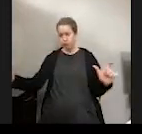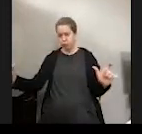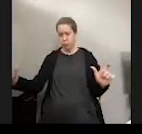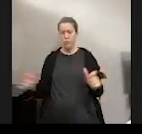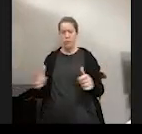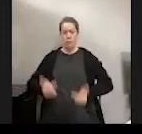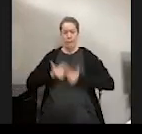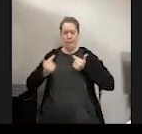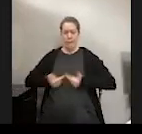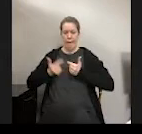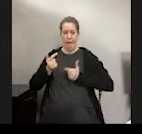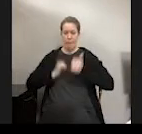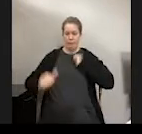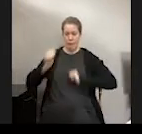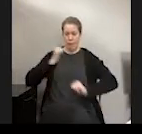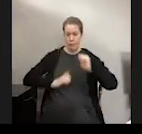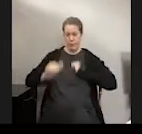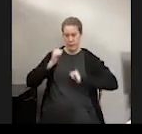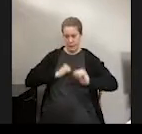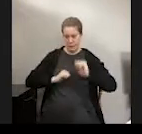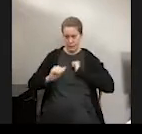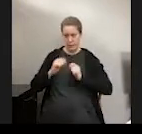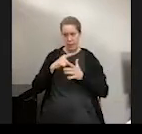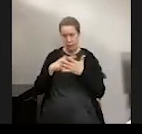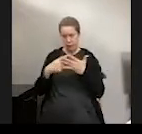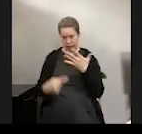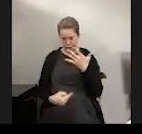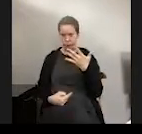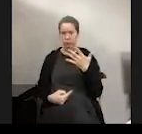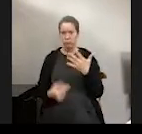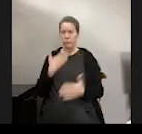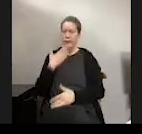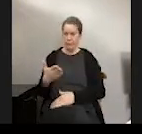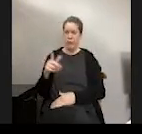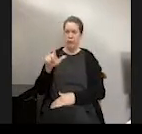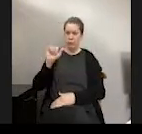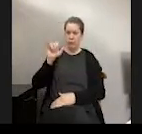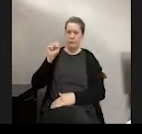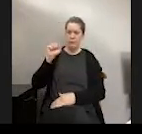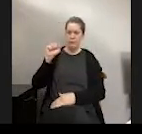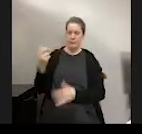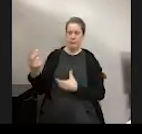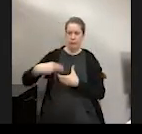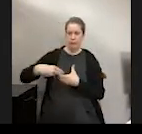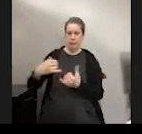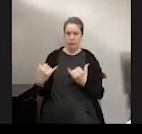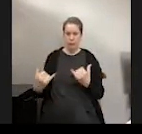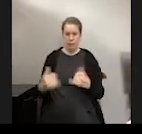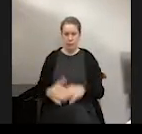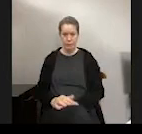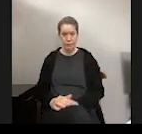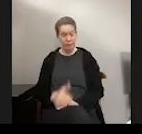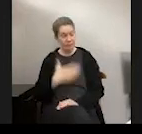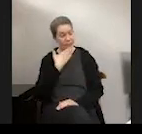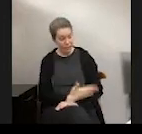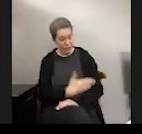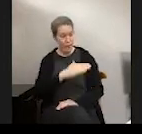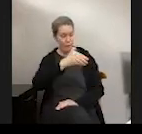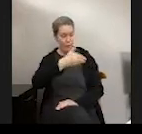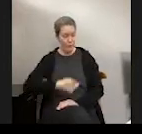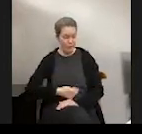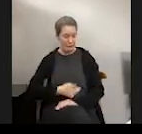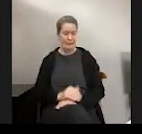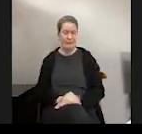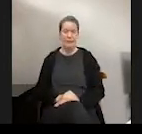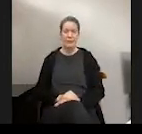and disruptions, and social experiments. Thank you, Lisa, for joining us today. Thank you for inviting me here. Yeah,